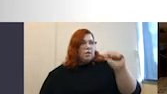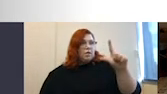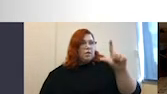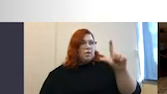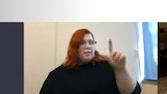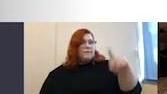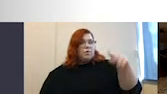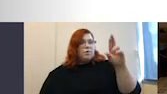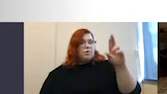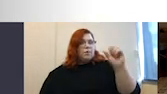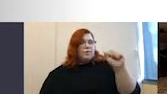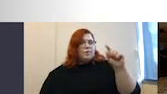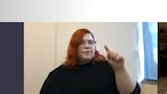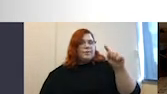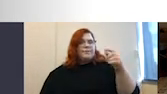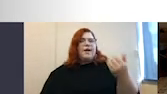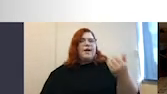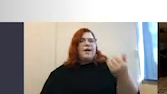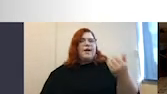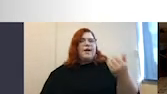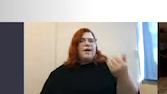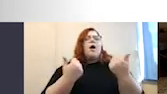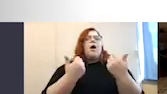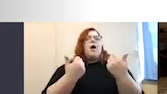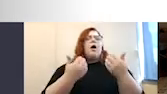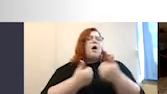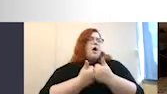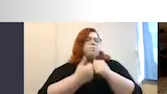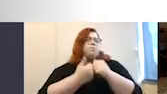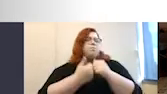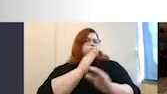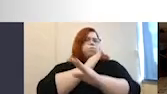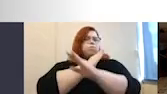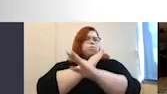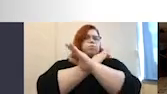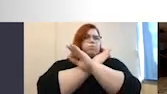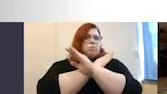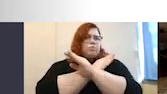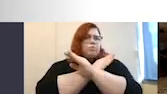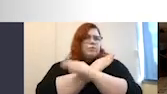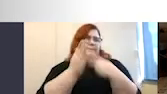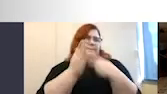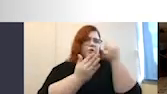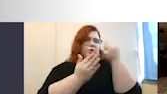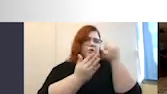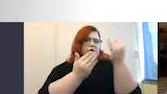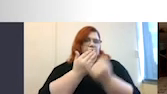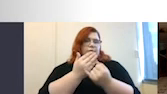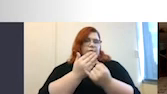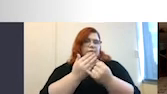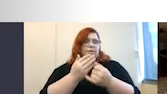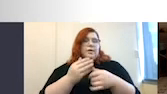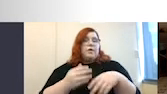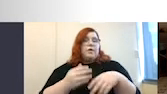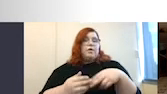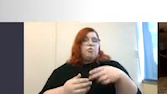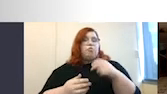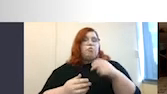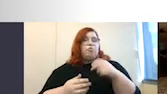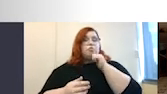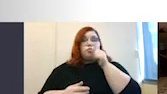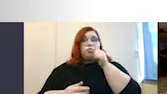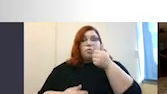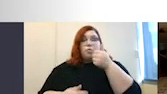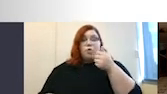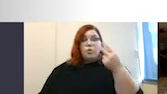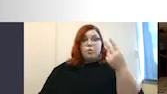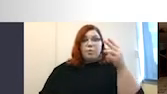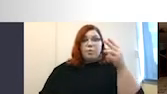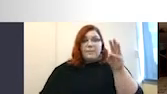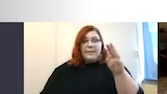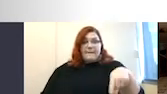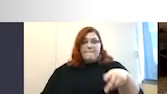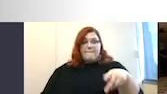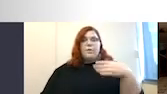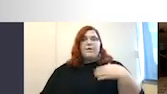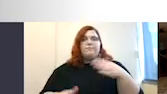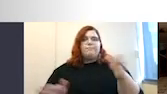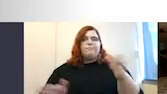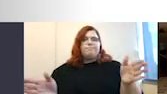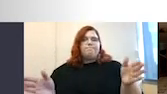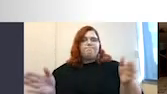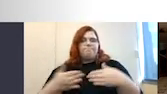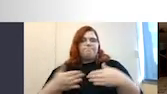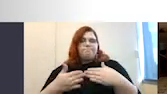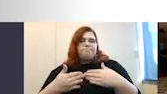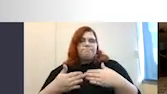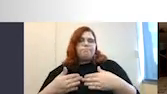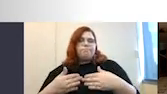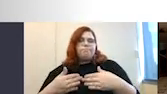projects. And then we'll have our closing networking activity tomorrow at 2 p.m. Central, and we will announce the winners of the Apathon for